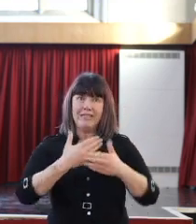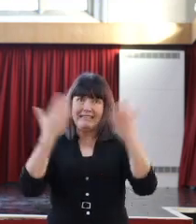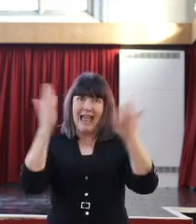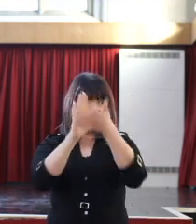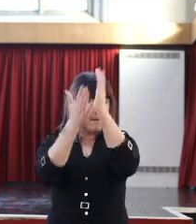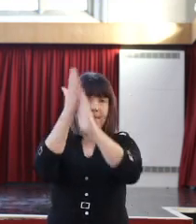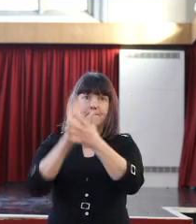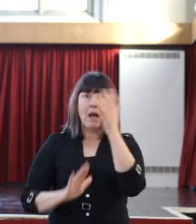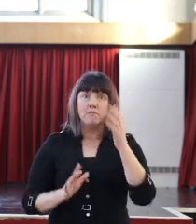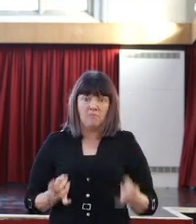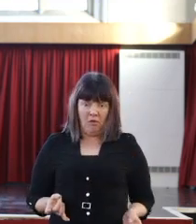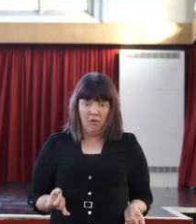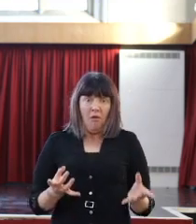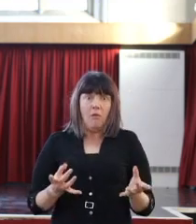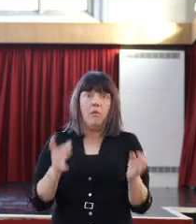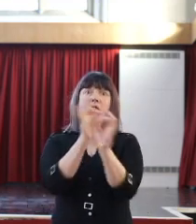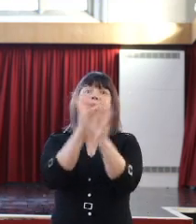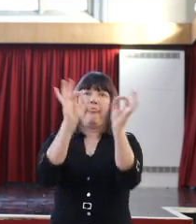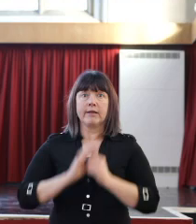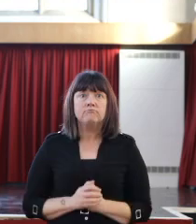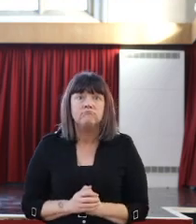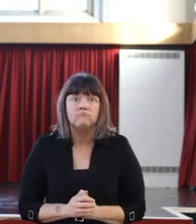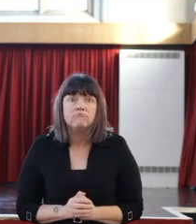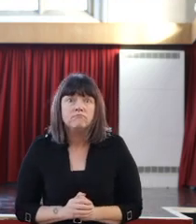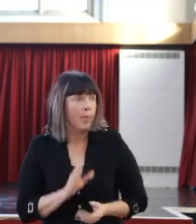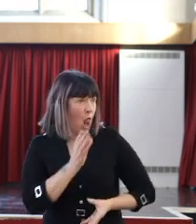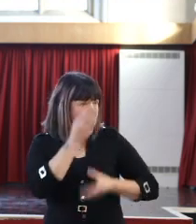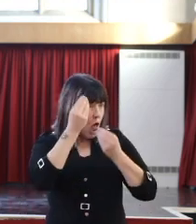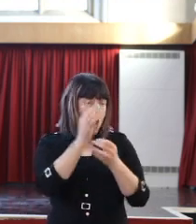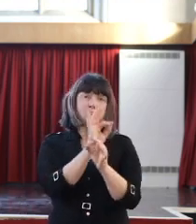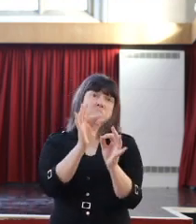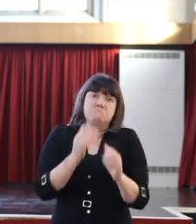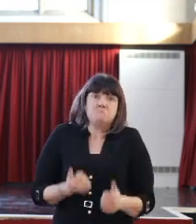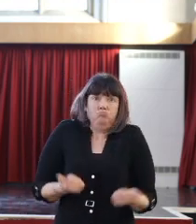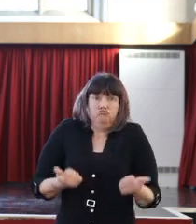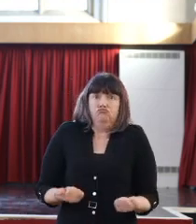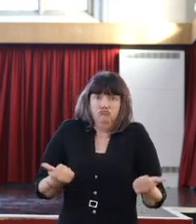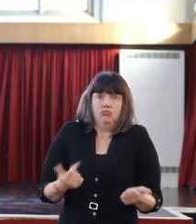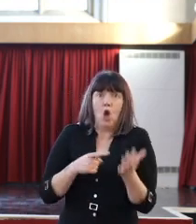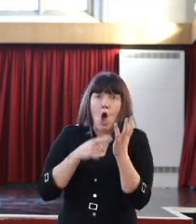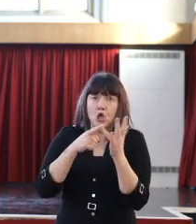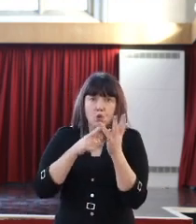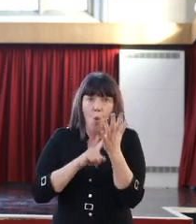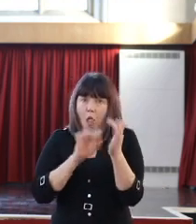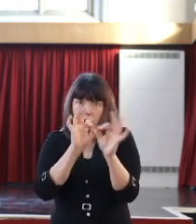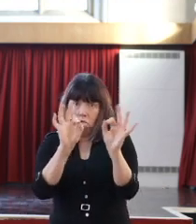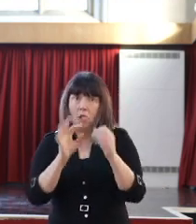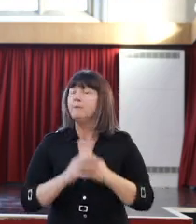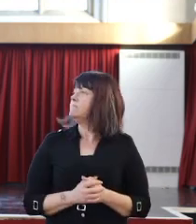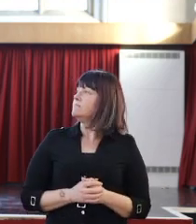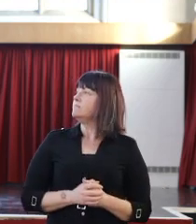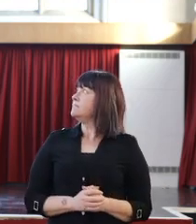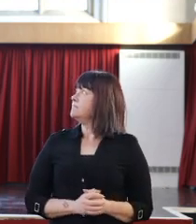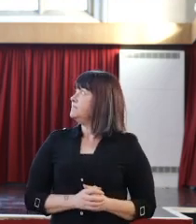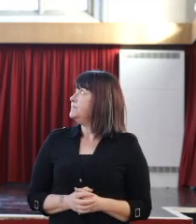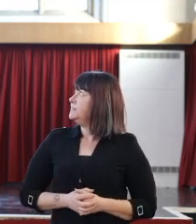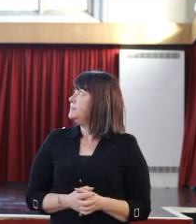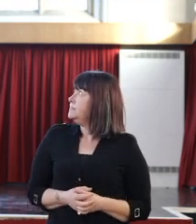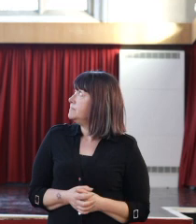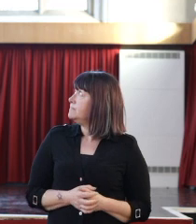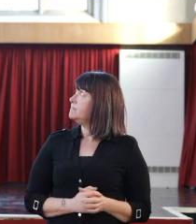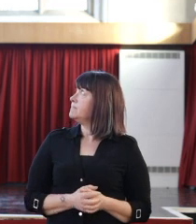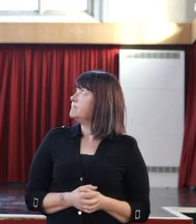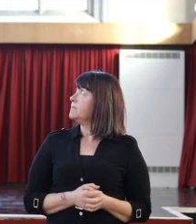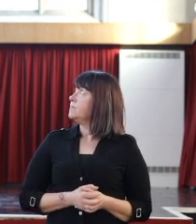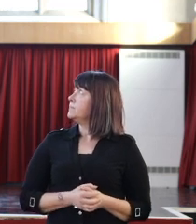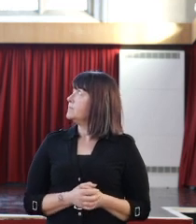spending any money or needing to learn a huge new complicated tool. So this is going to be the ugliest slide you've ever seen, so I do